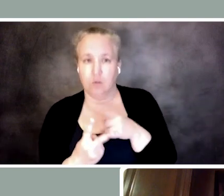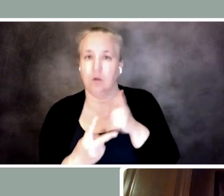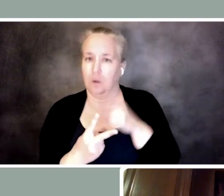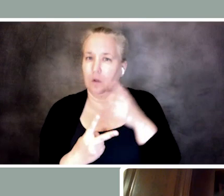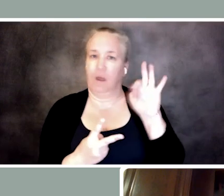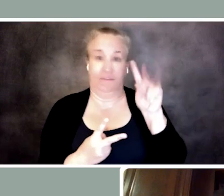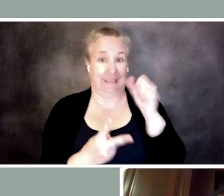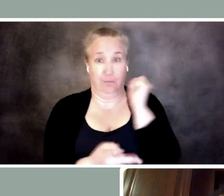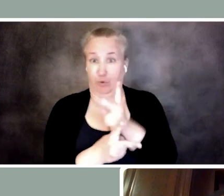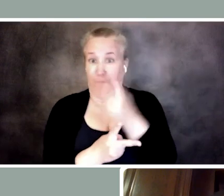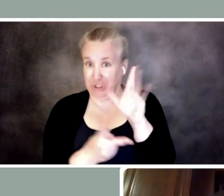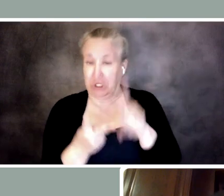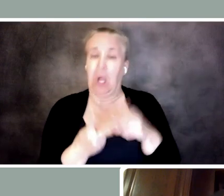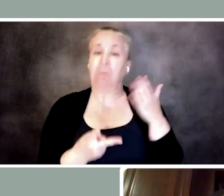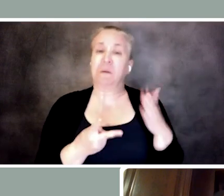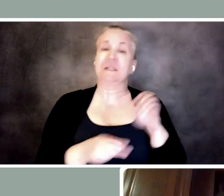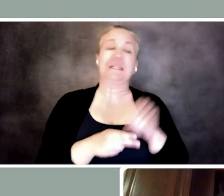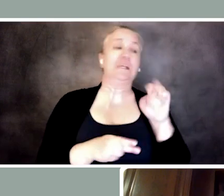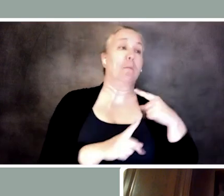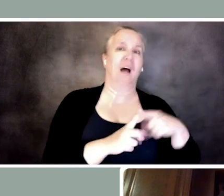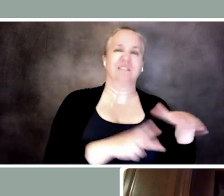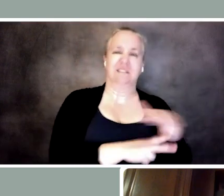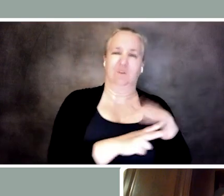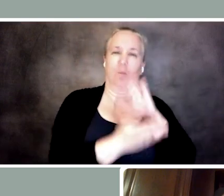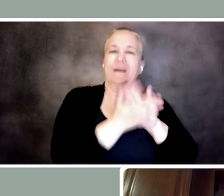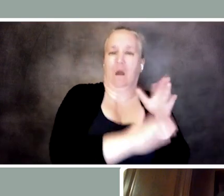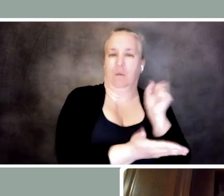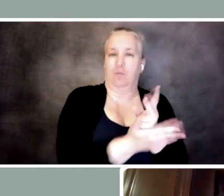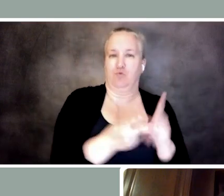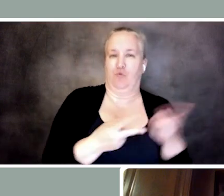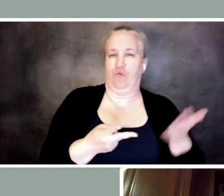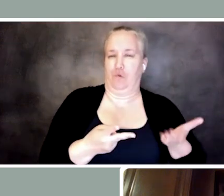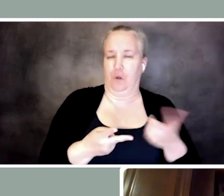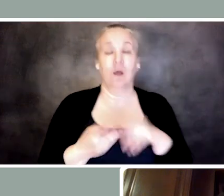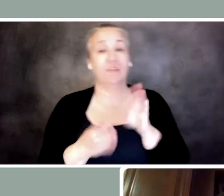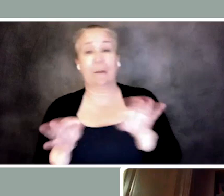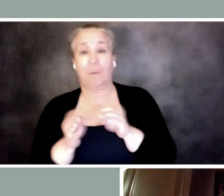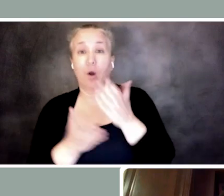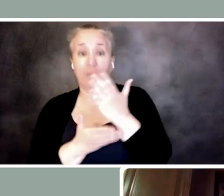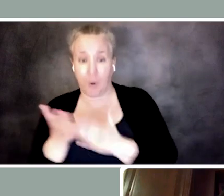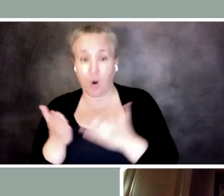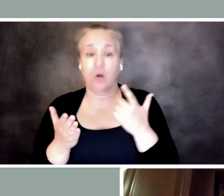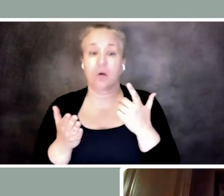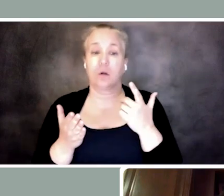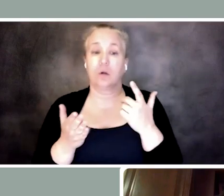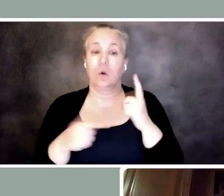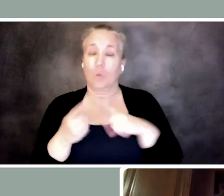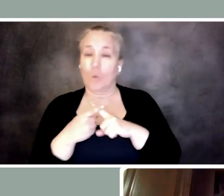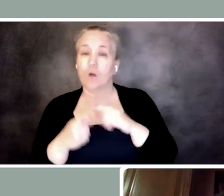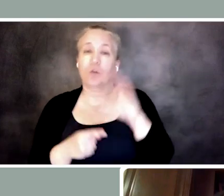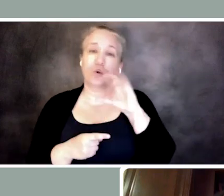approved, the other may get approved in the ER positive setting. The big important part when it comes to looking for